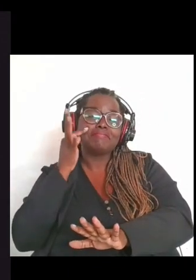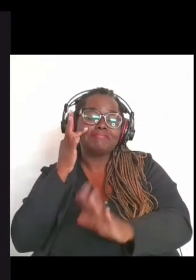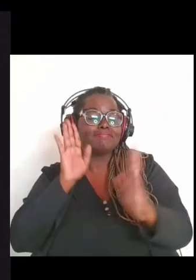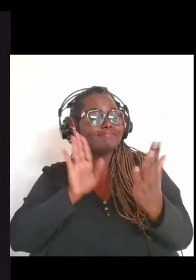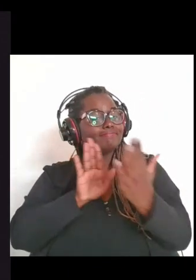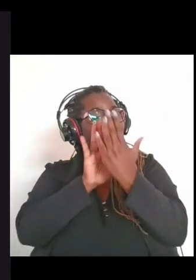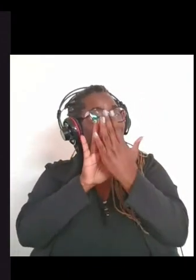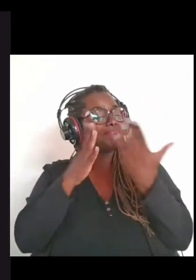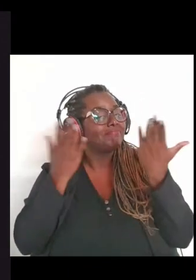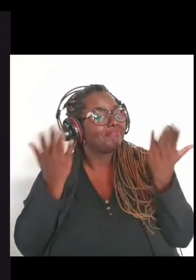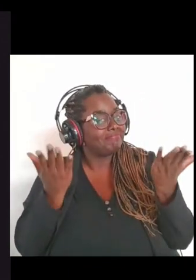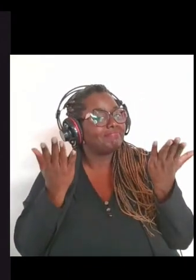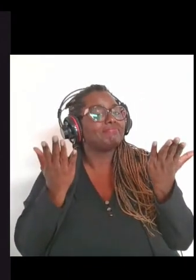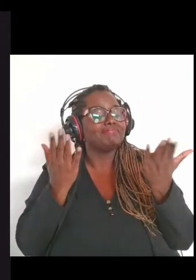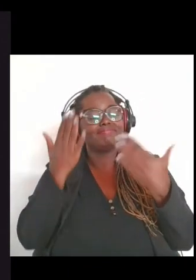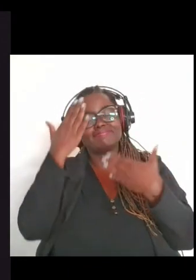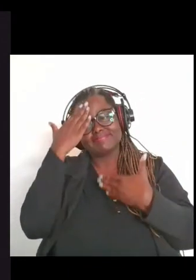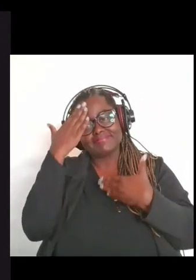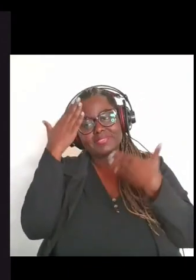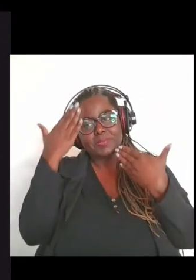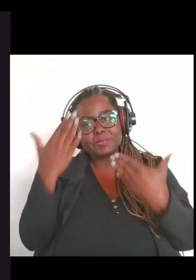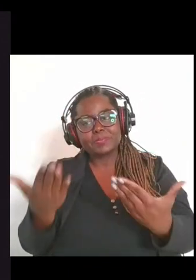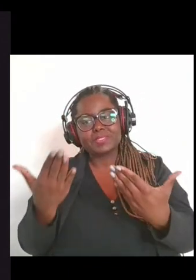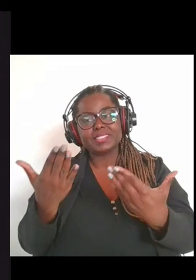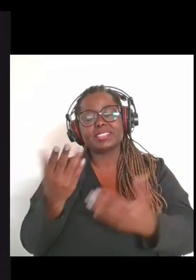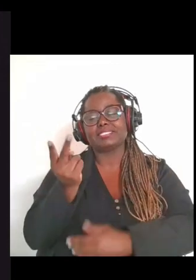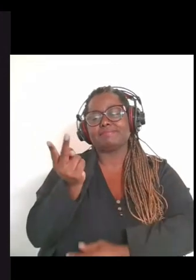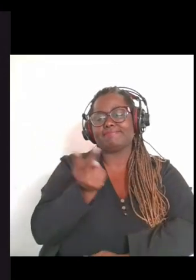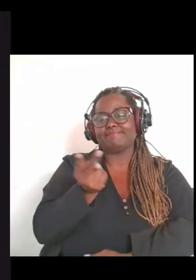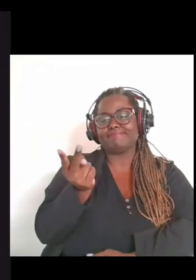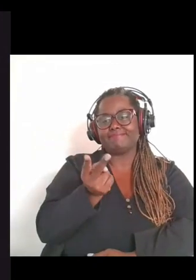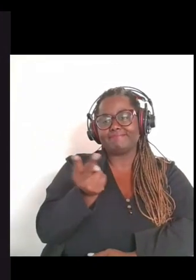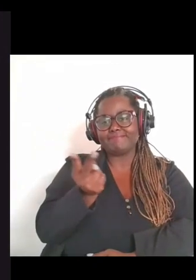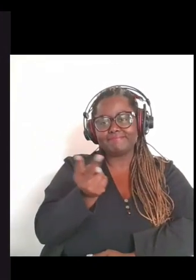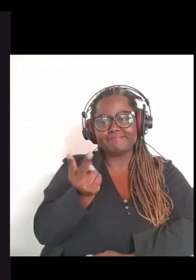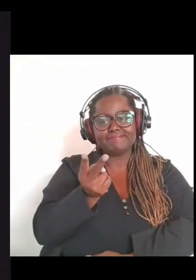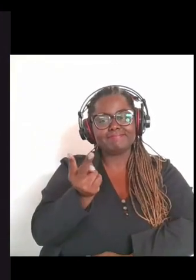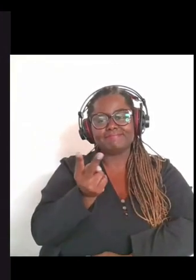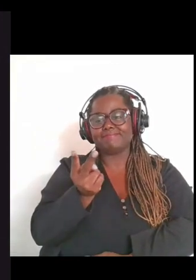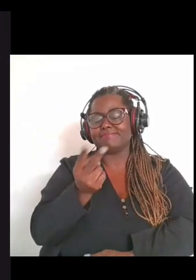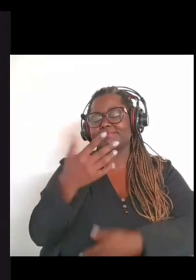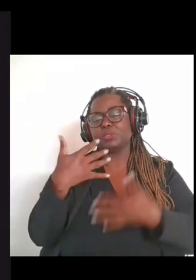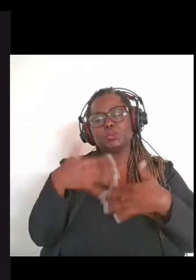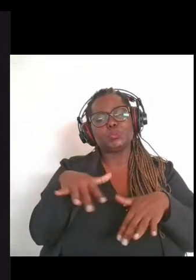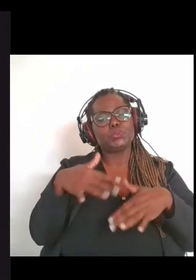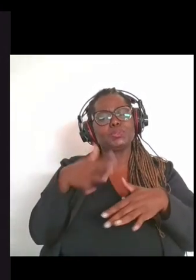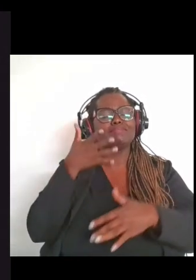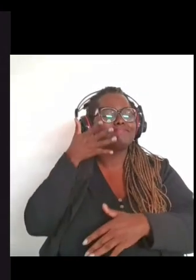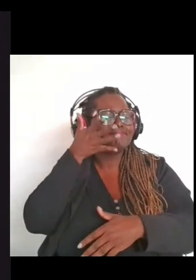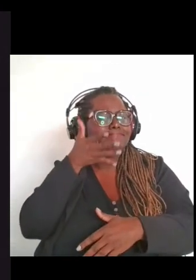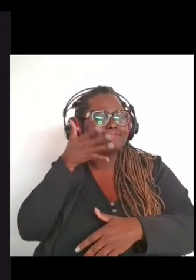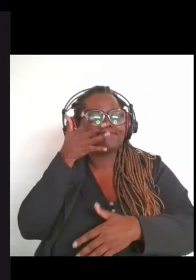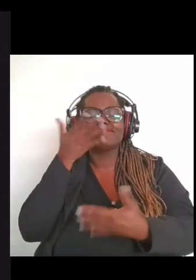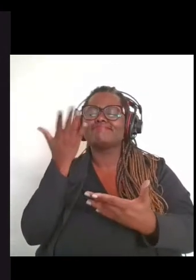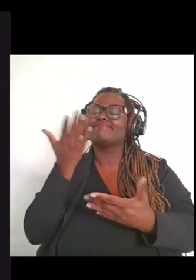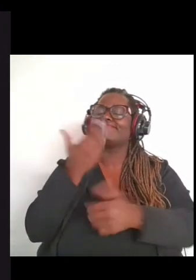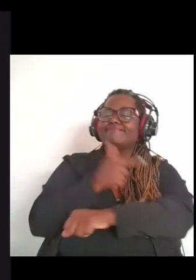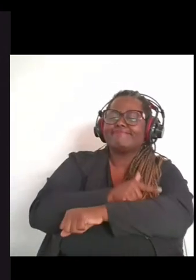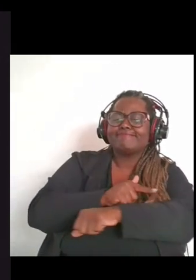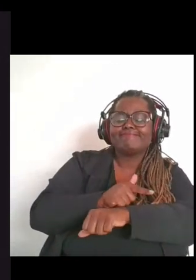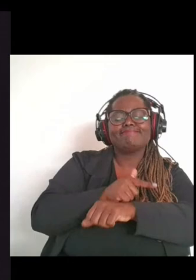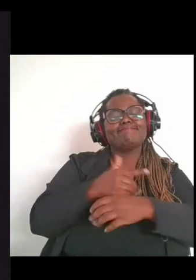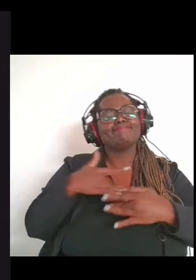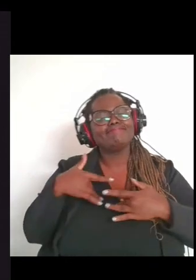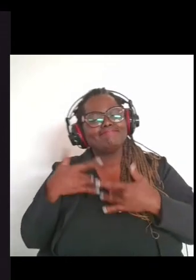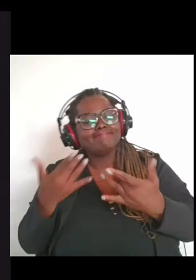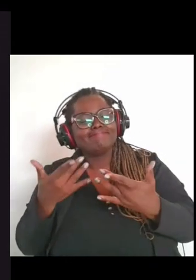in person so thank you thank you so much to you too for your speeches your presentations for